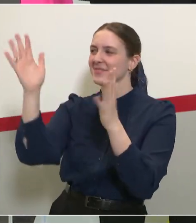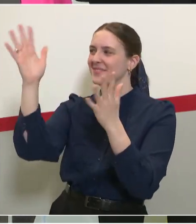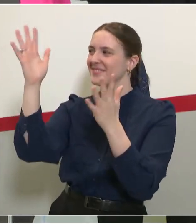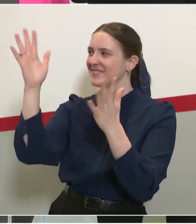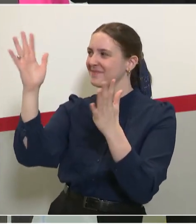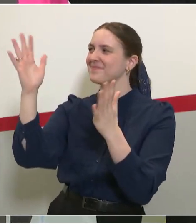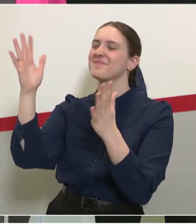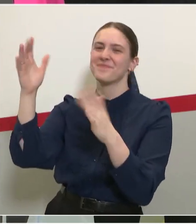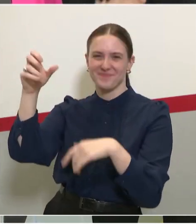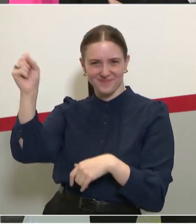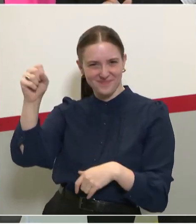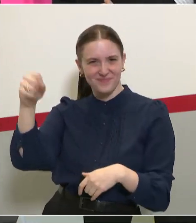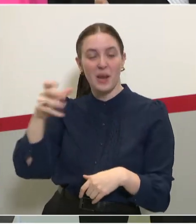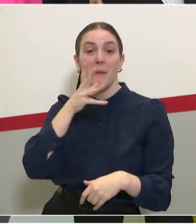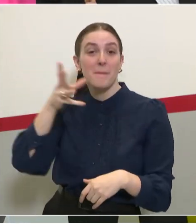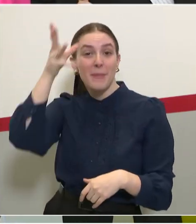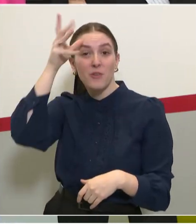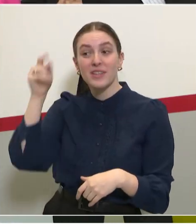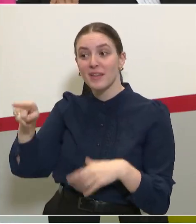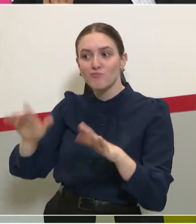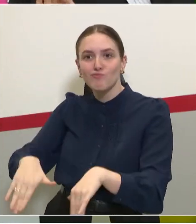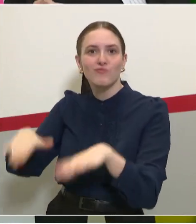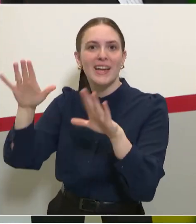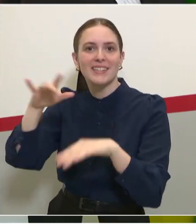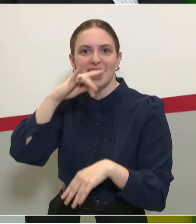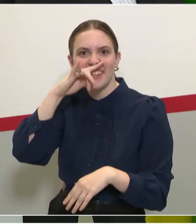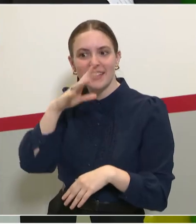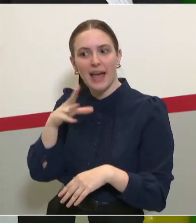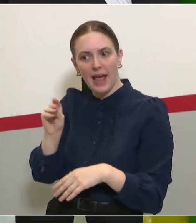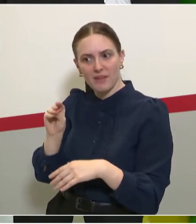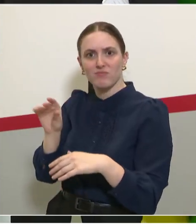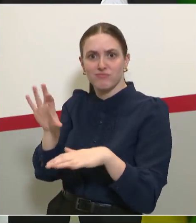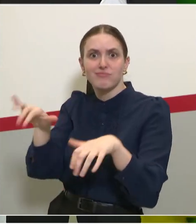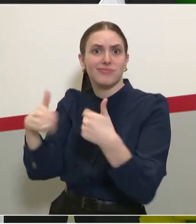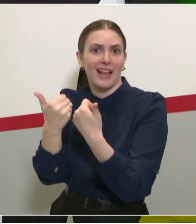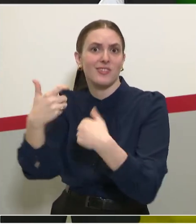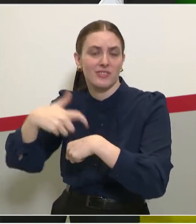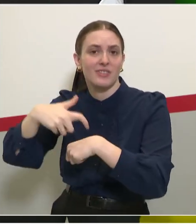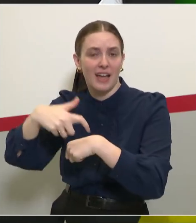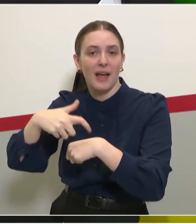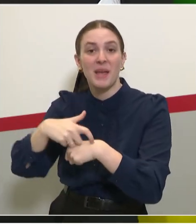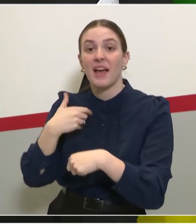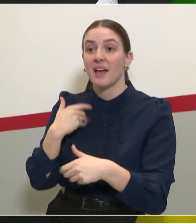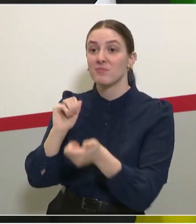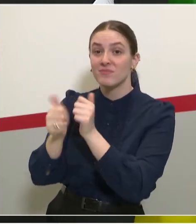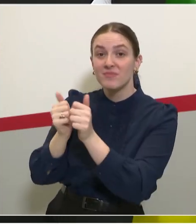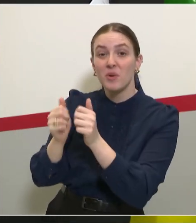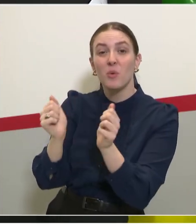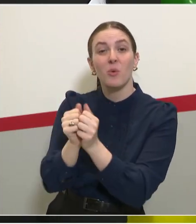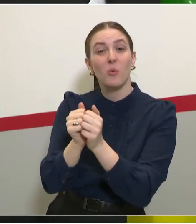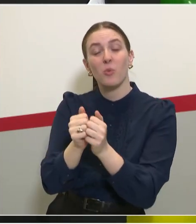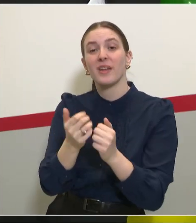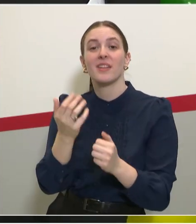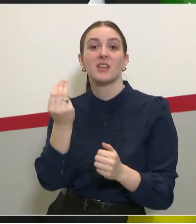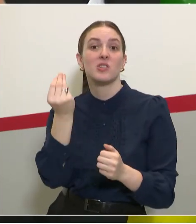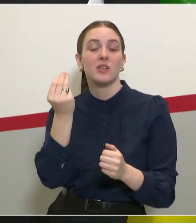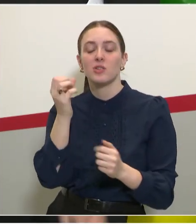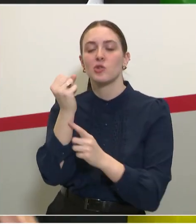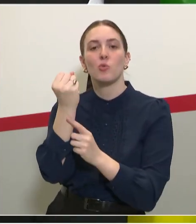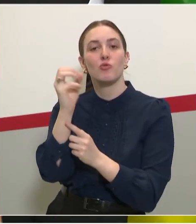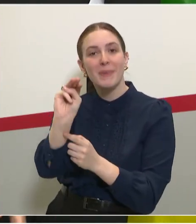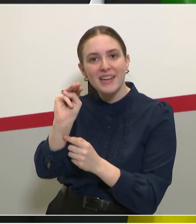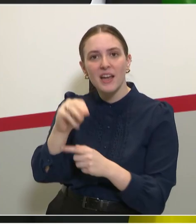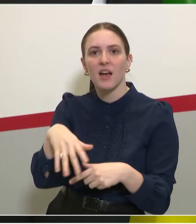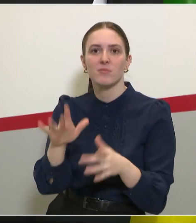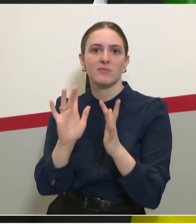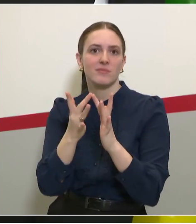Yes, parents are raising kids in, challenging times. They have competition with social media. They have competition